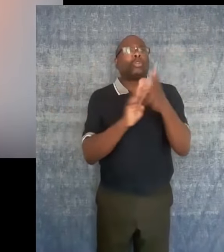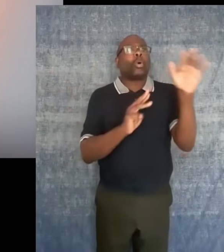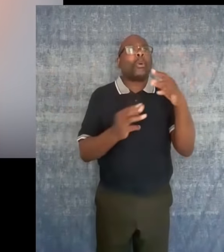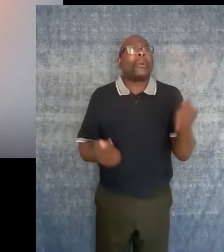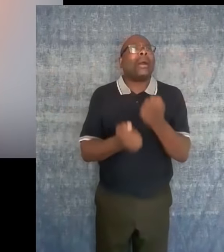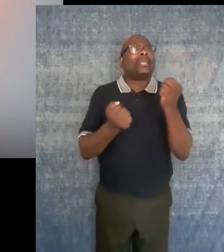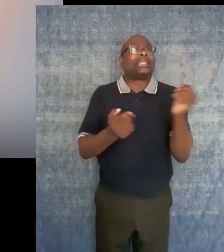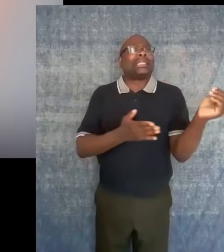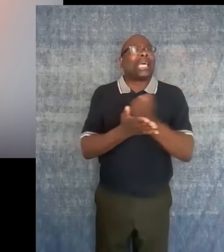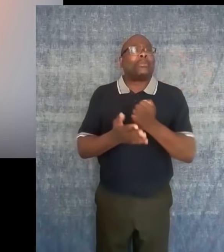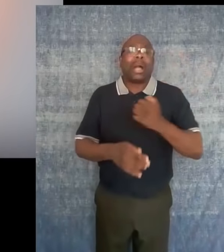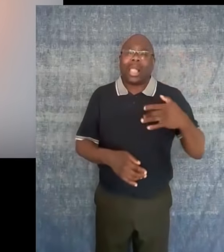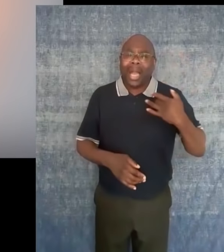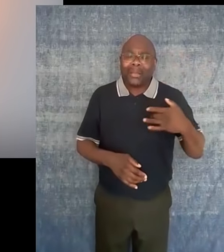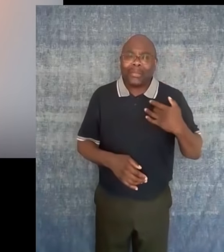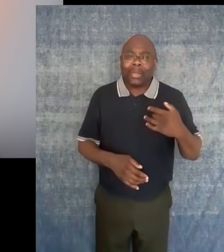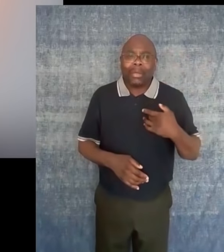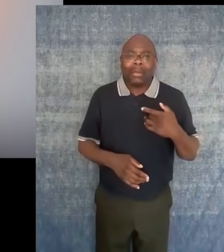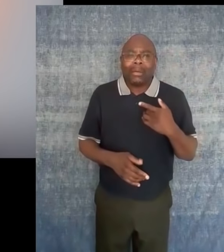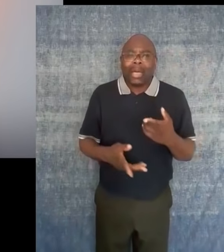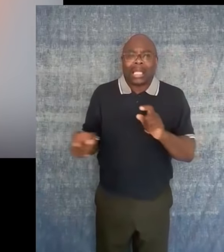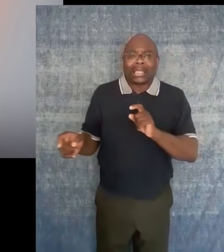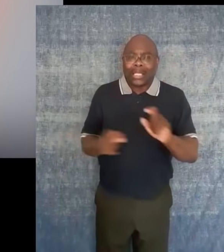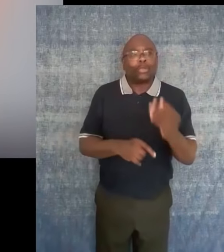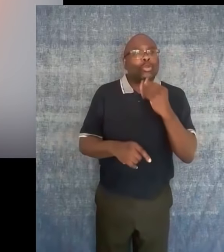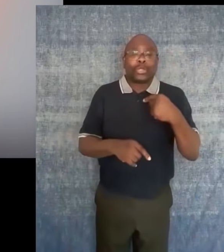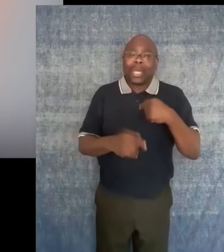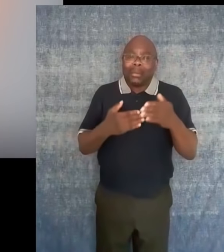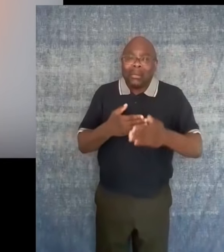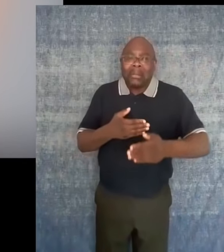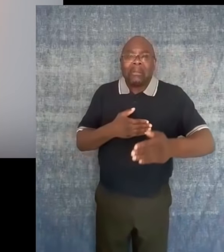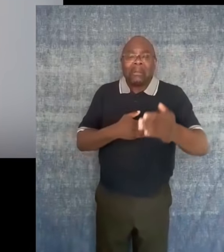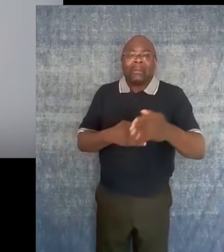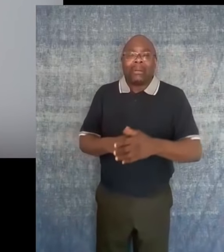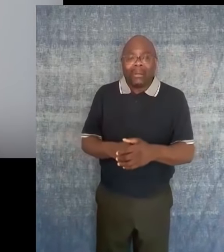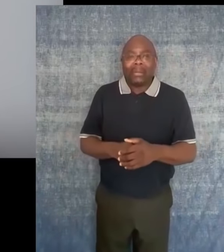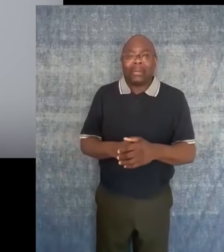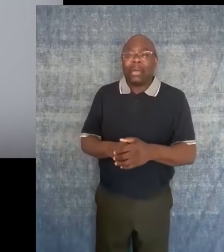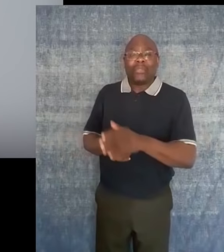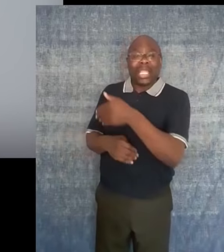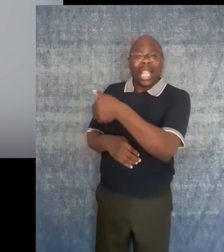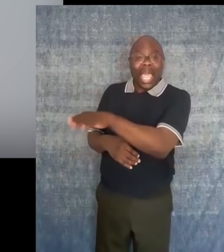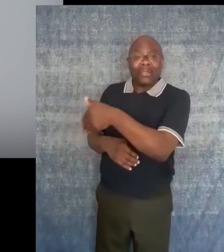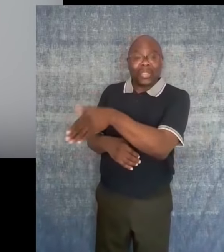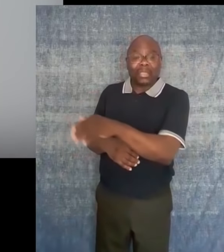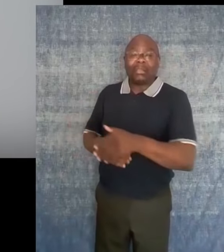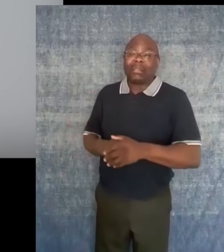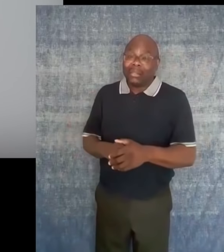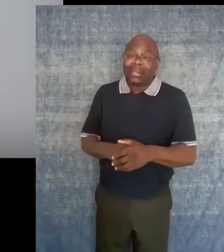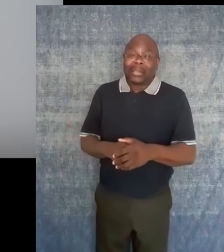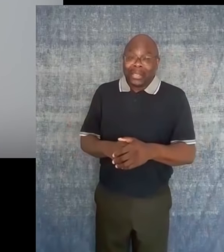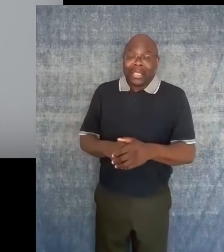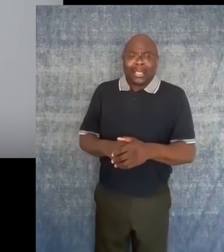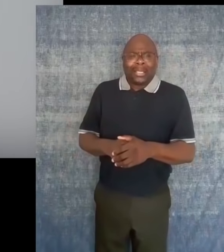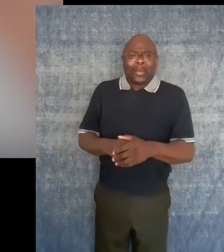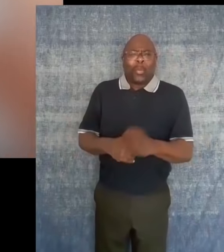to spur my life and to continue to use me. And then he left. And